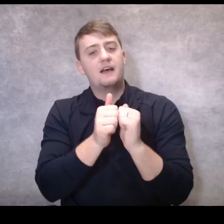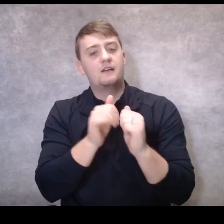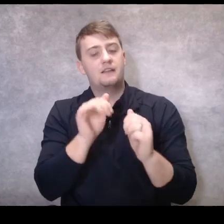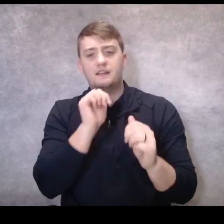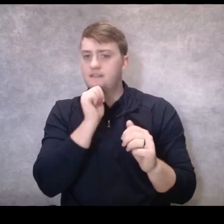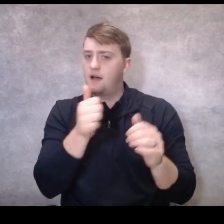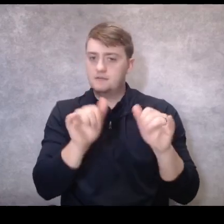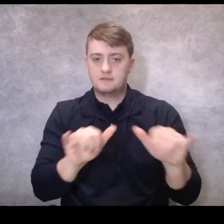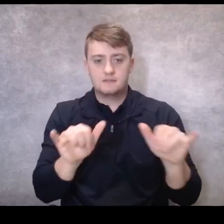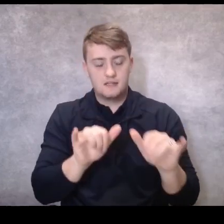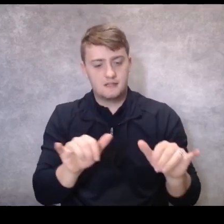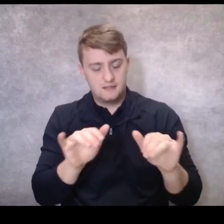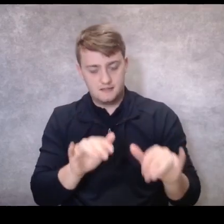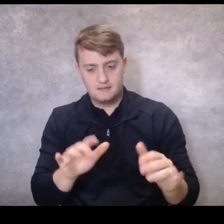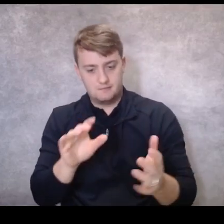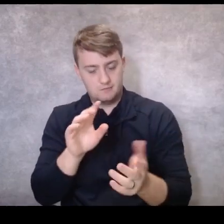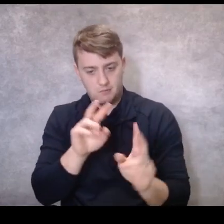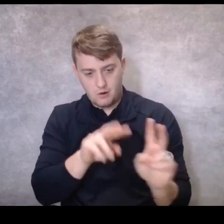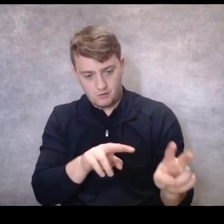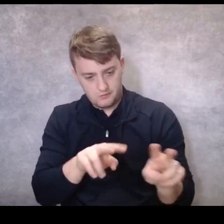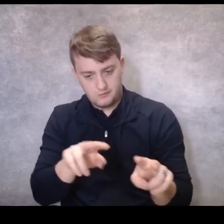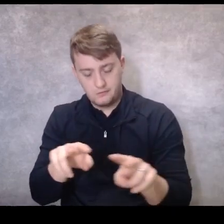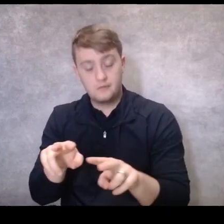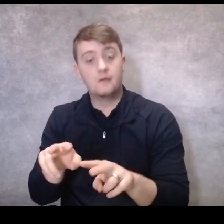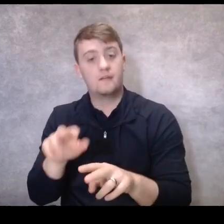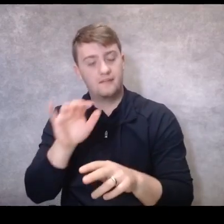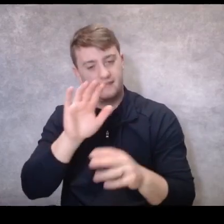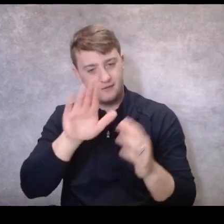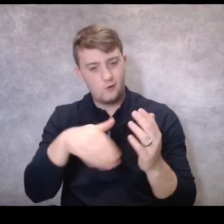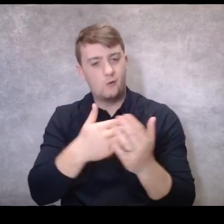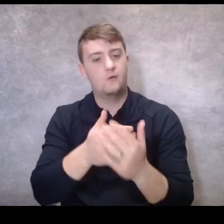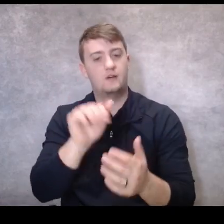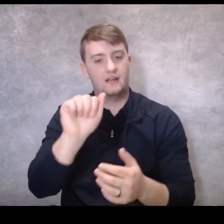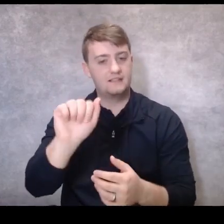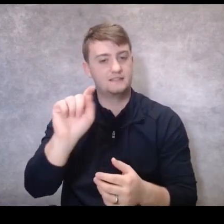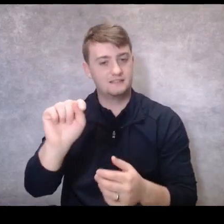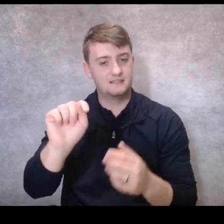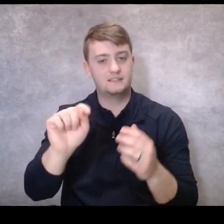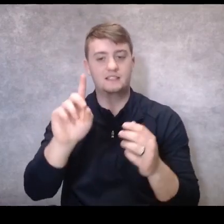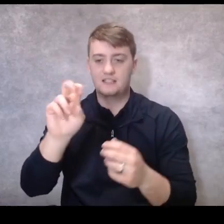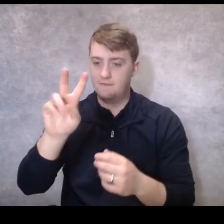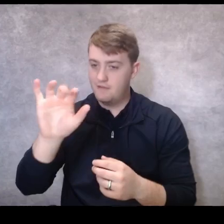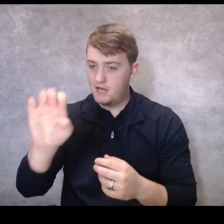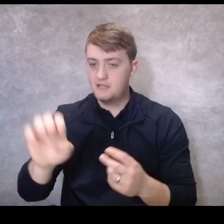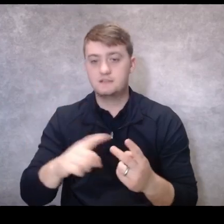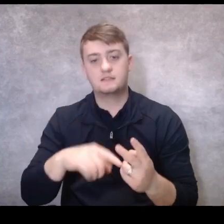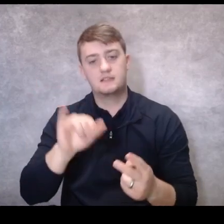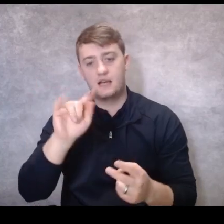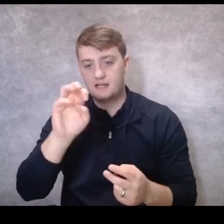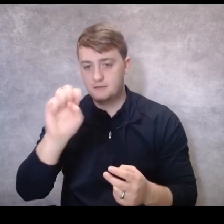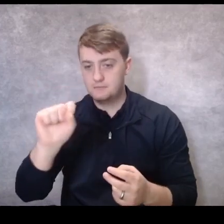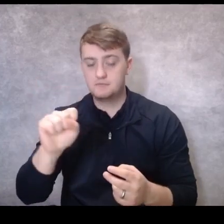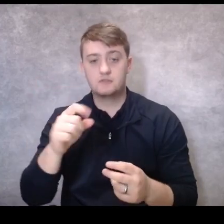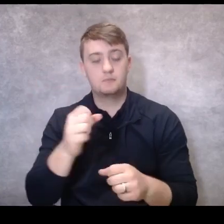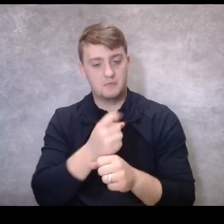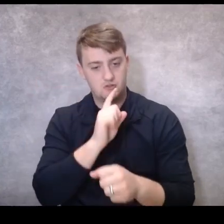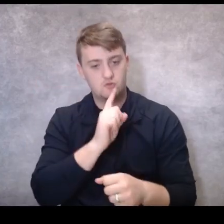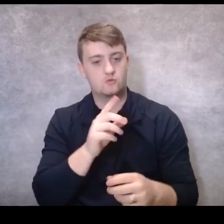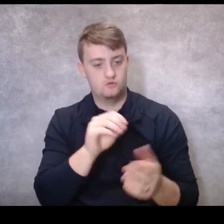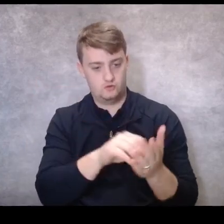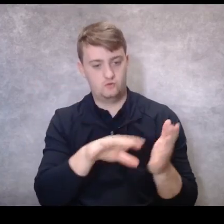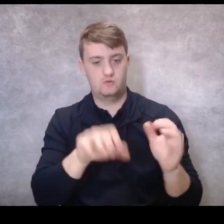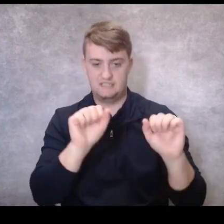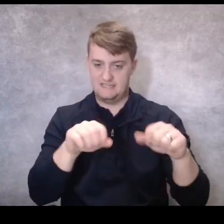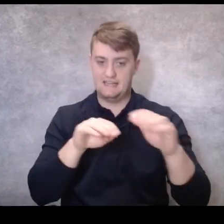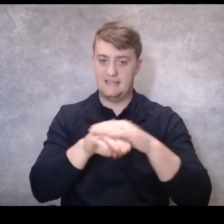how that is inconsistent if being monitored. Those are all assistive technology devices or items used to ensure a